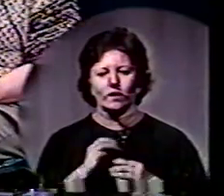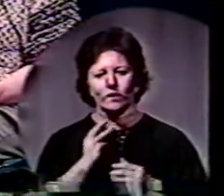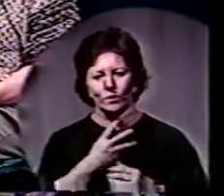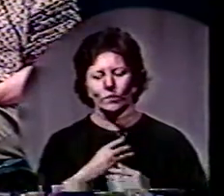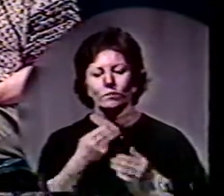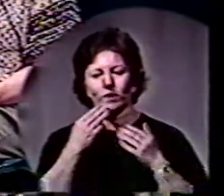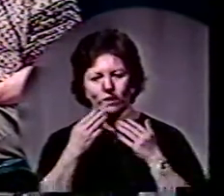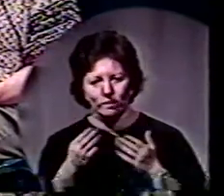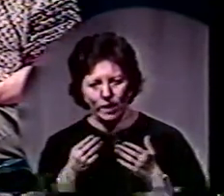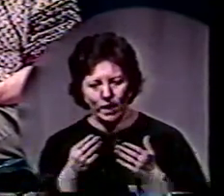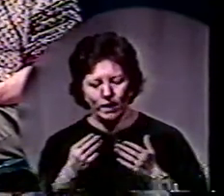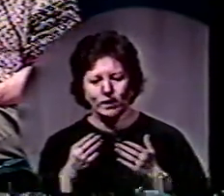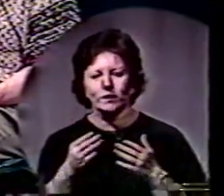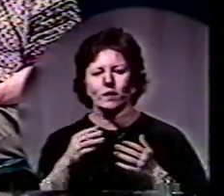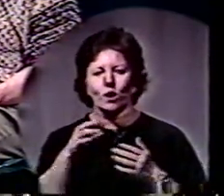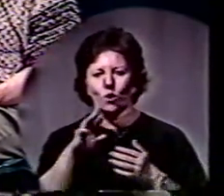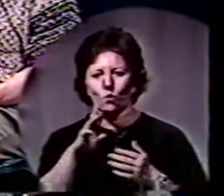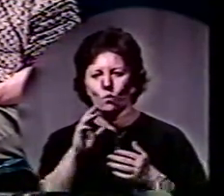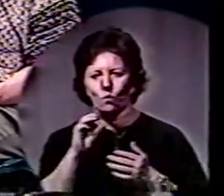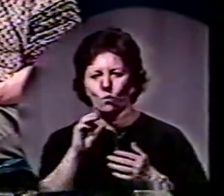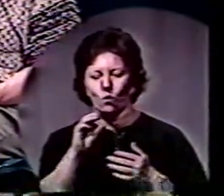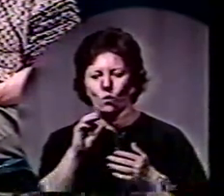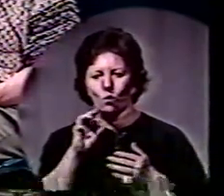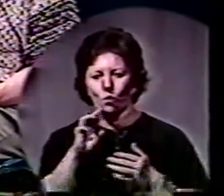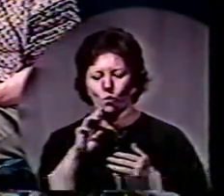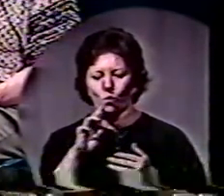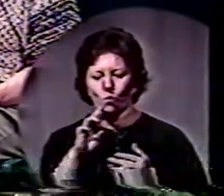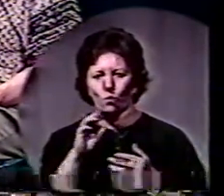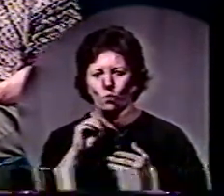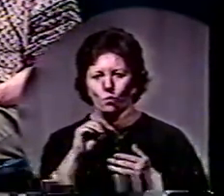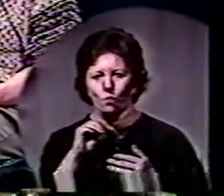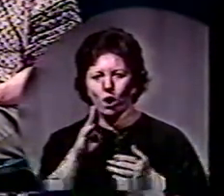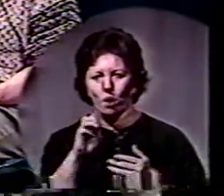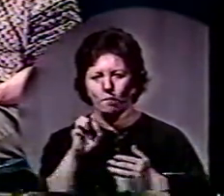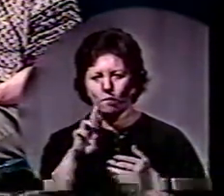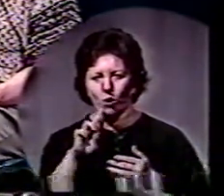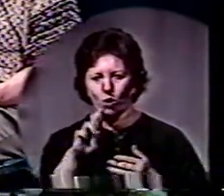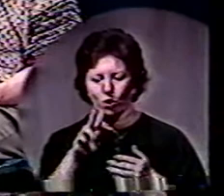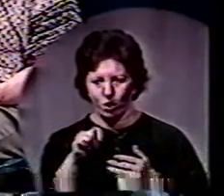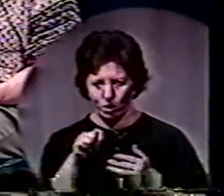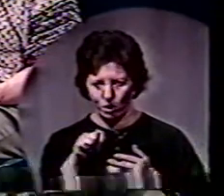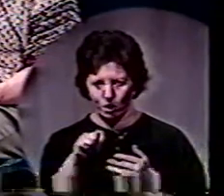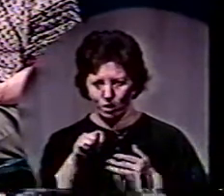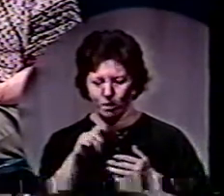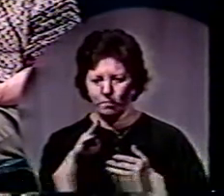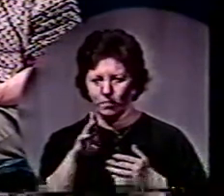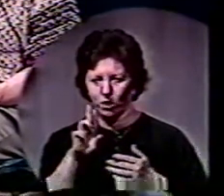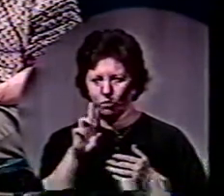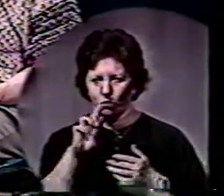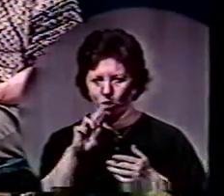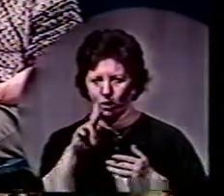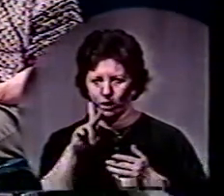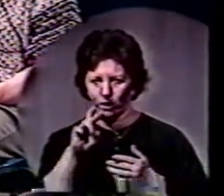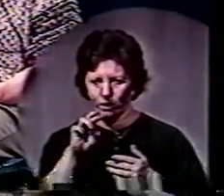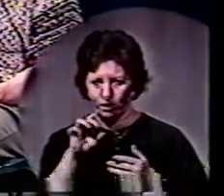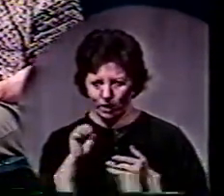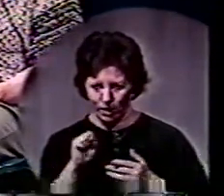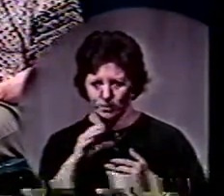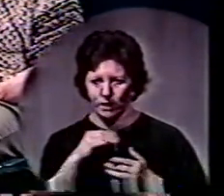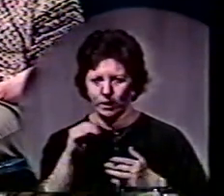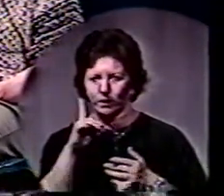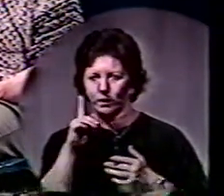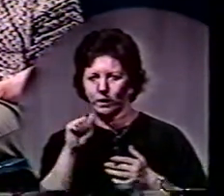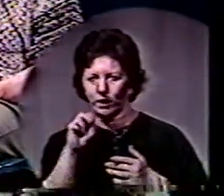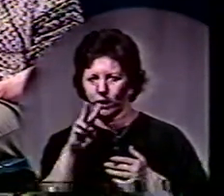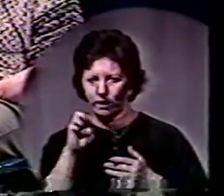We want to thank very much Robert Burks and Dave Anderson and Team Colorado. We're really looking forward to what's going to be coming up in the